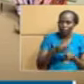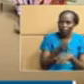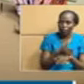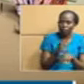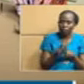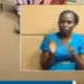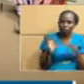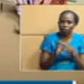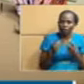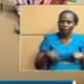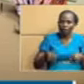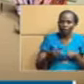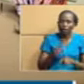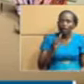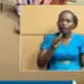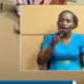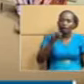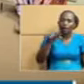be rejoining us. Angela, do I have you?